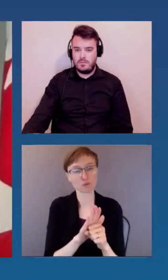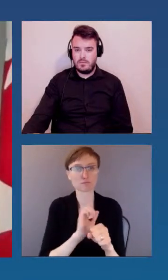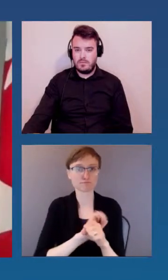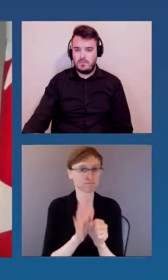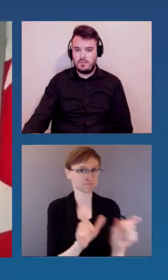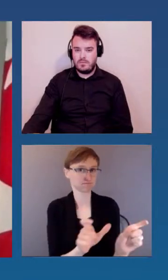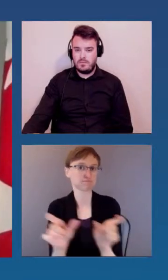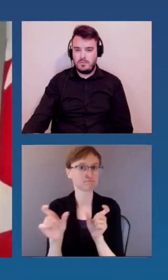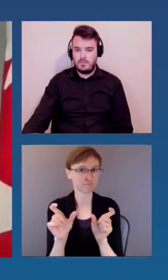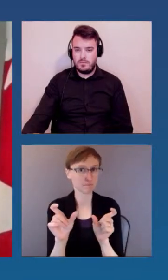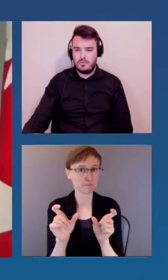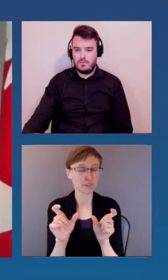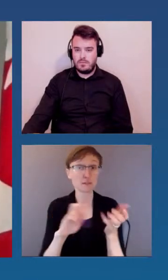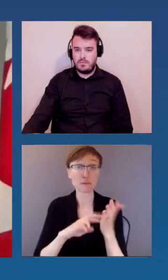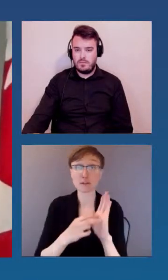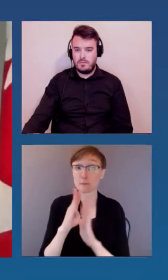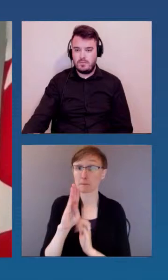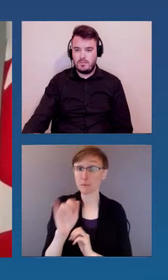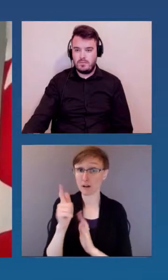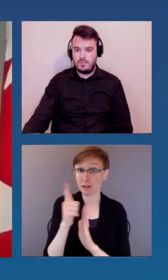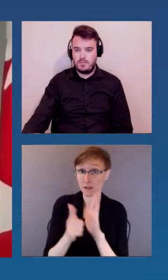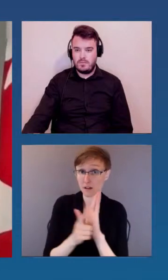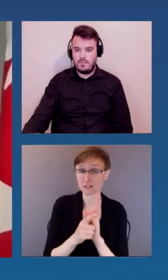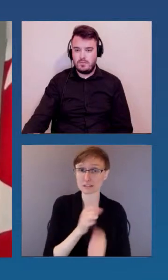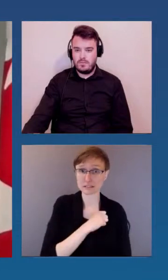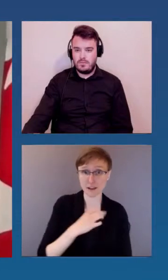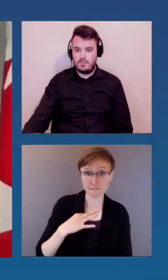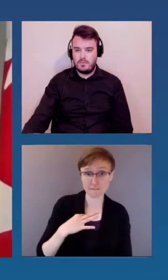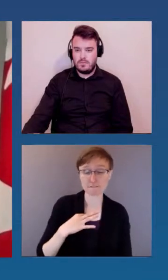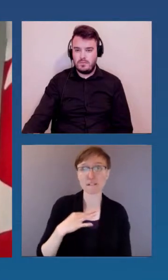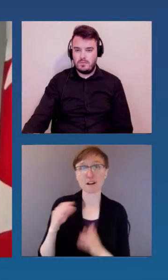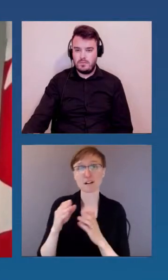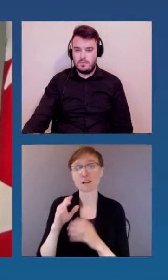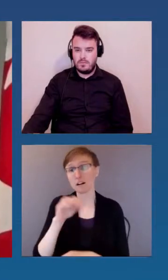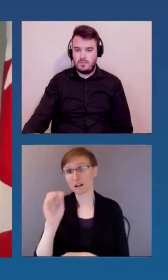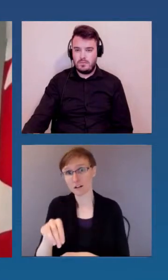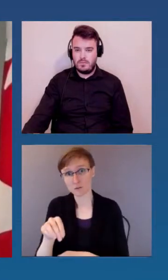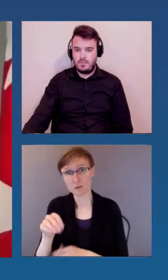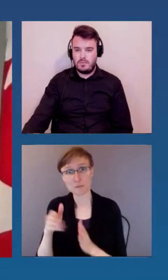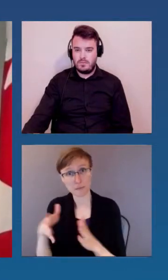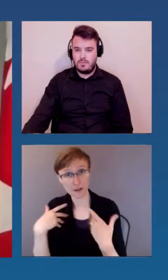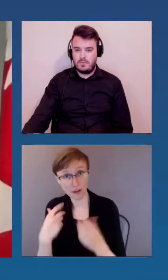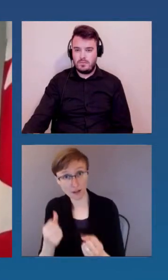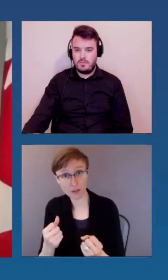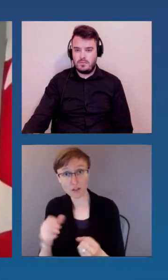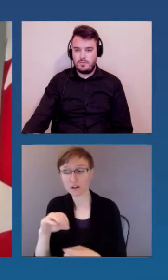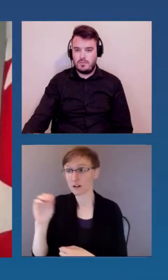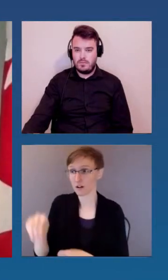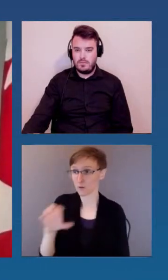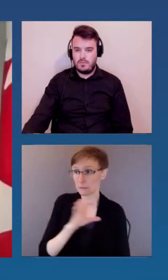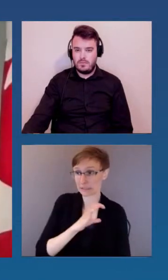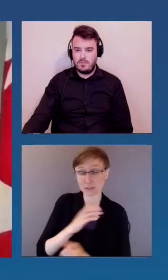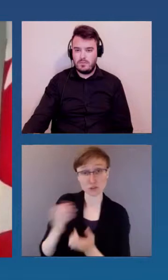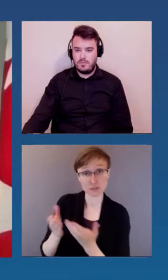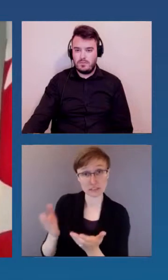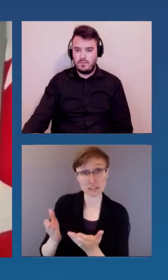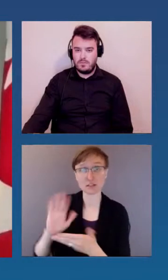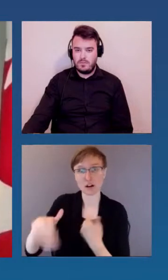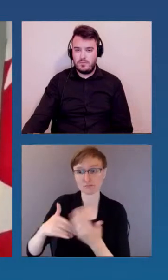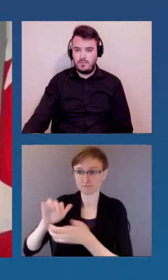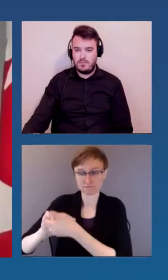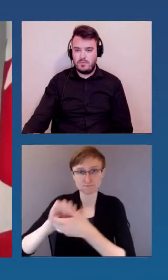moving online, and other milestone events like Frost Week being significantly modified to protect health and safety. We know these